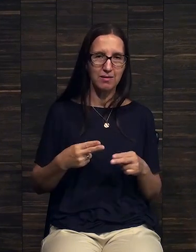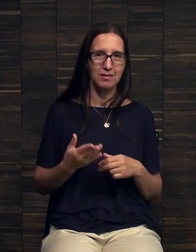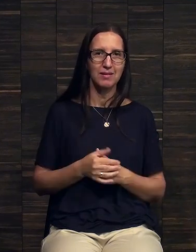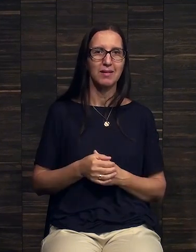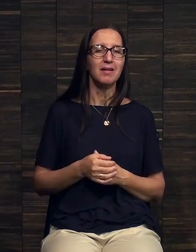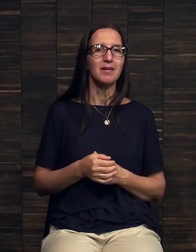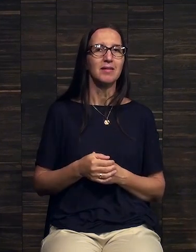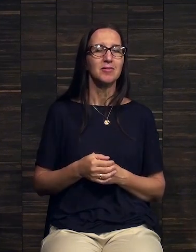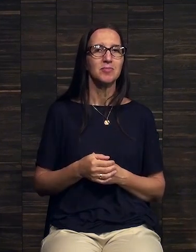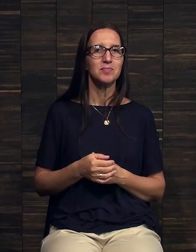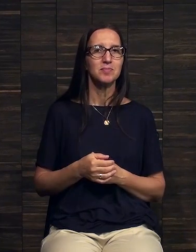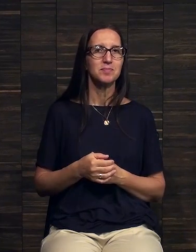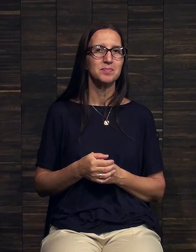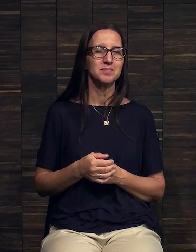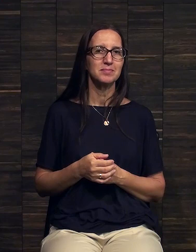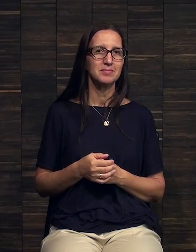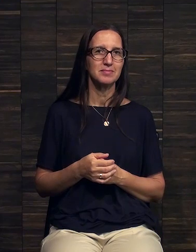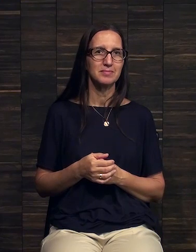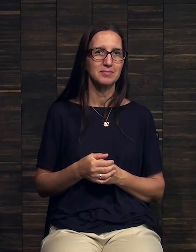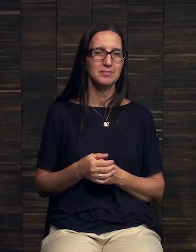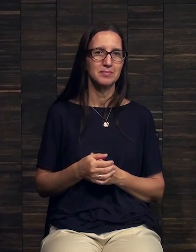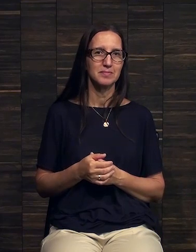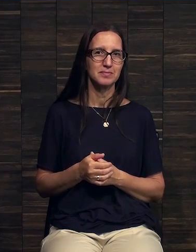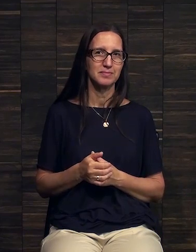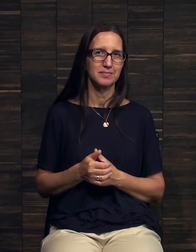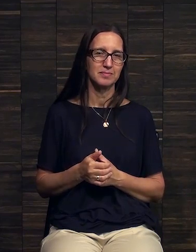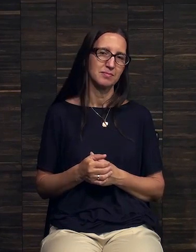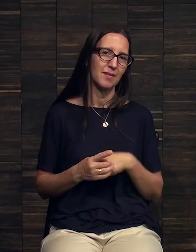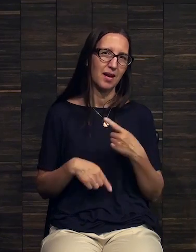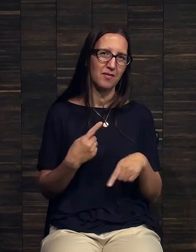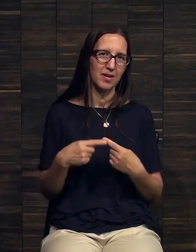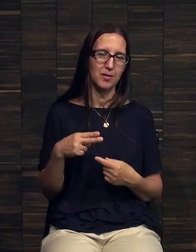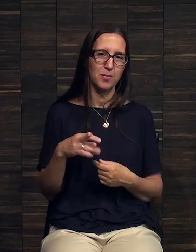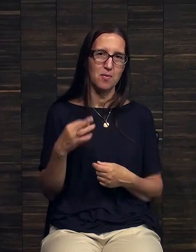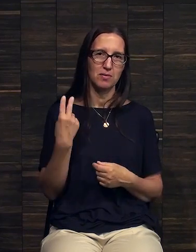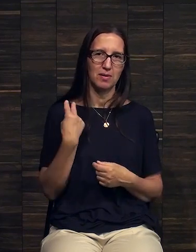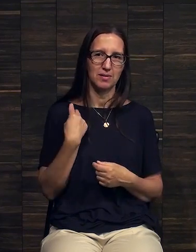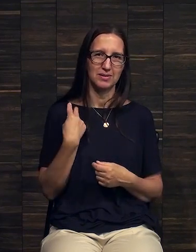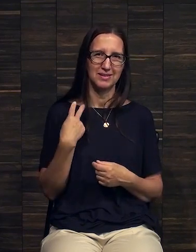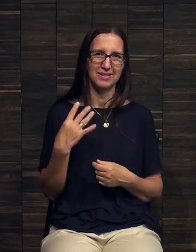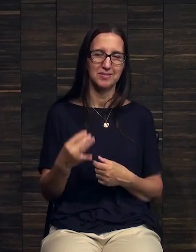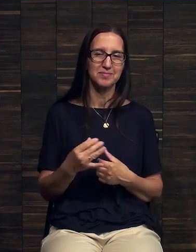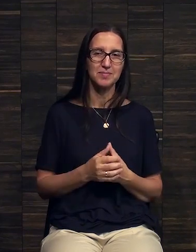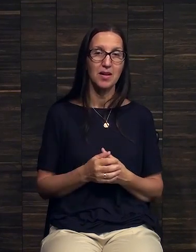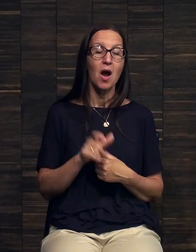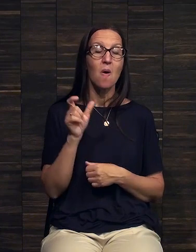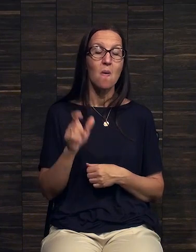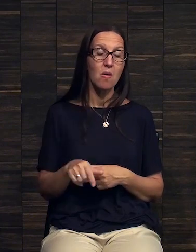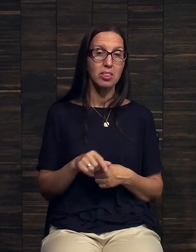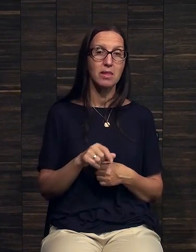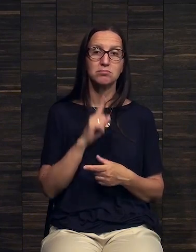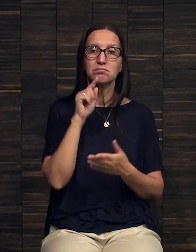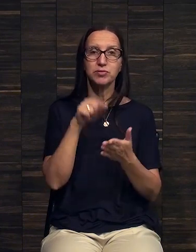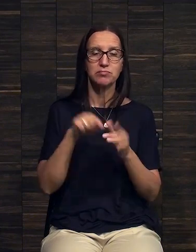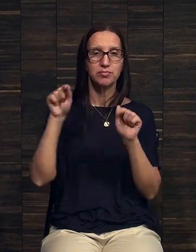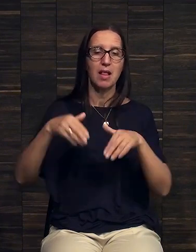troops. The man of steel figure plummets from the sky, plucking him from the pitch.